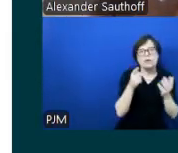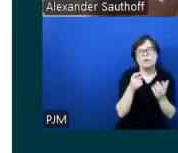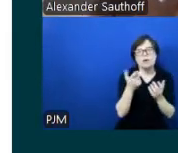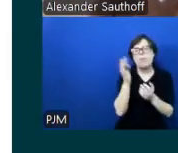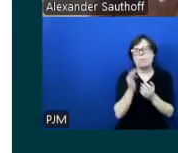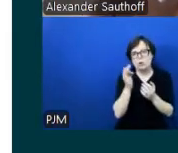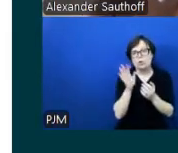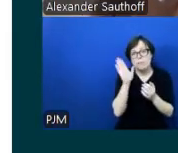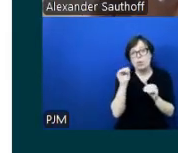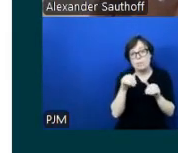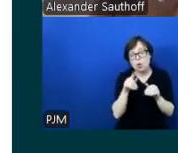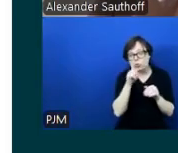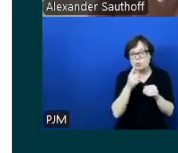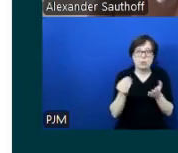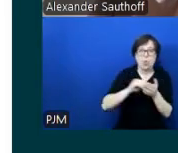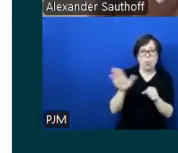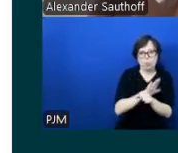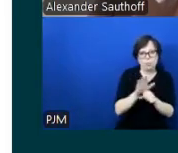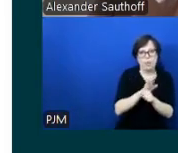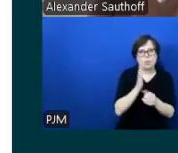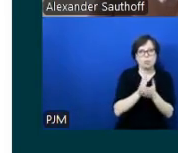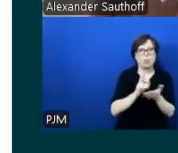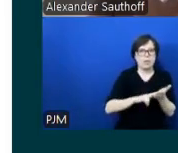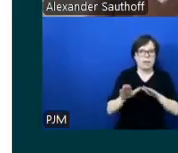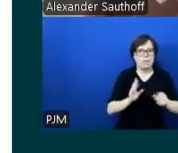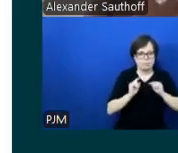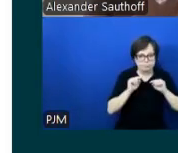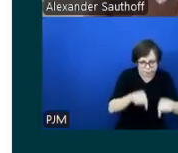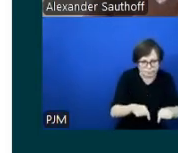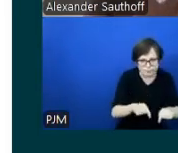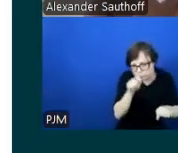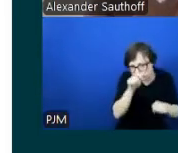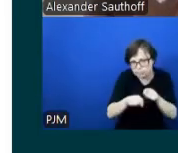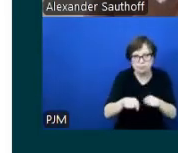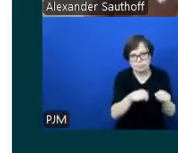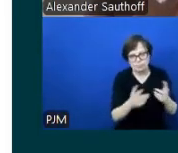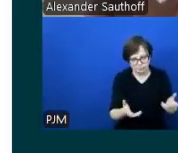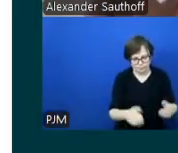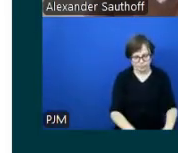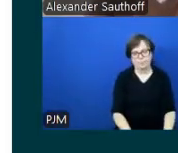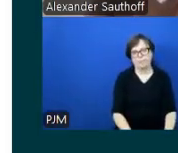ground-based surveys as well, by the help of botanists and landscape architects, for instance.